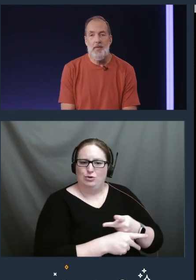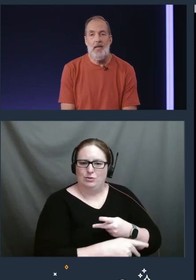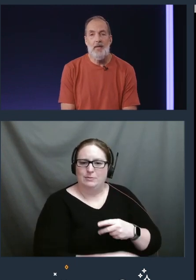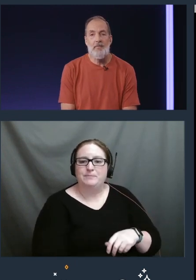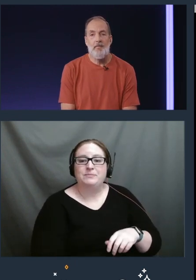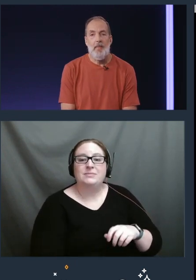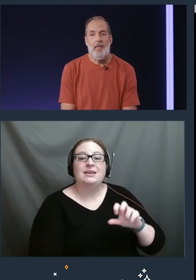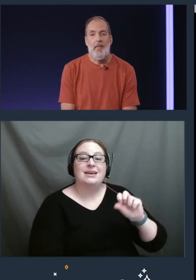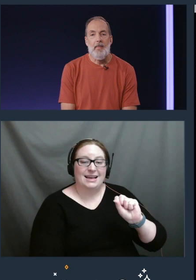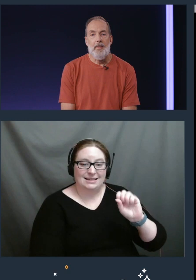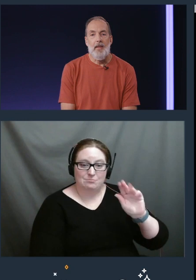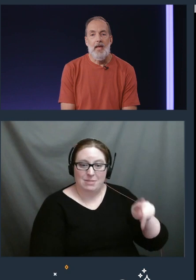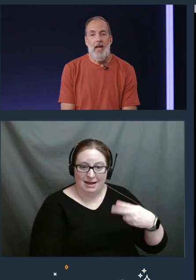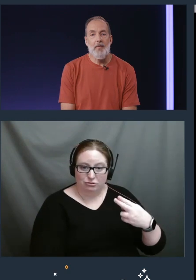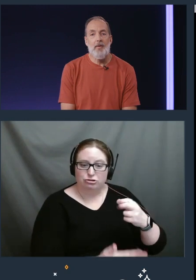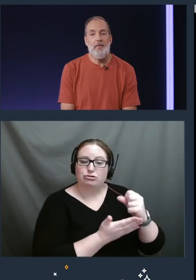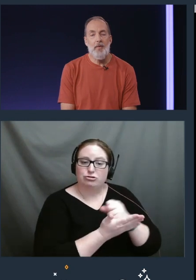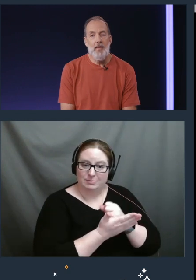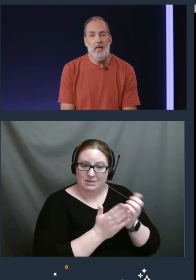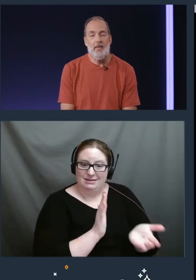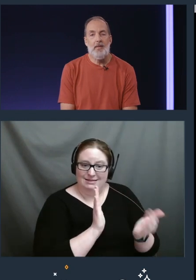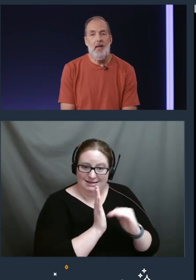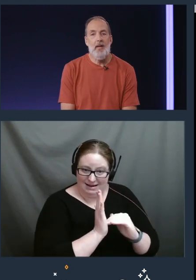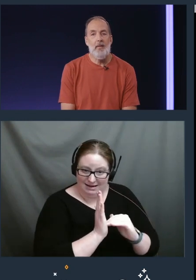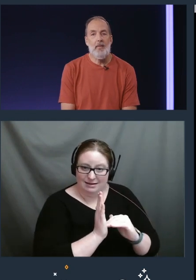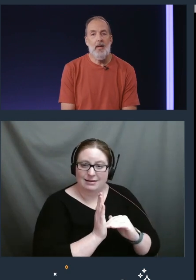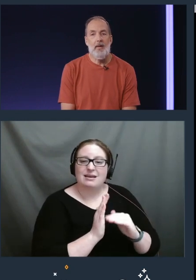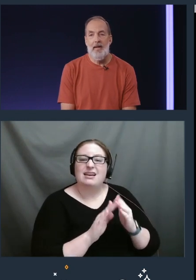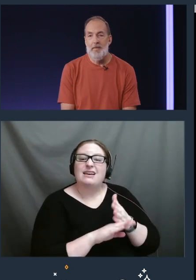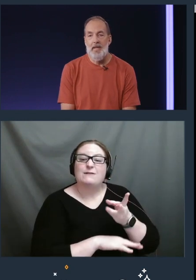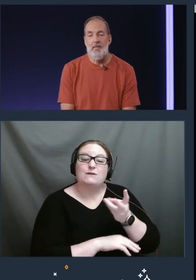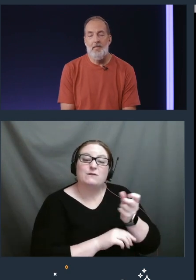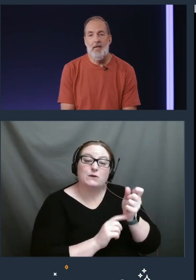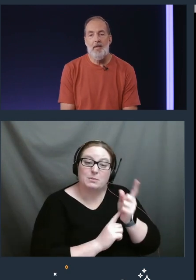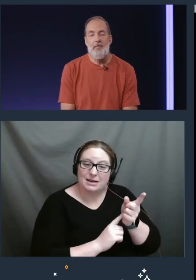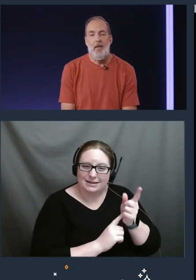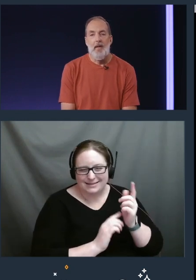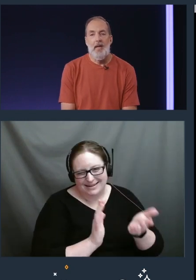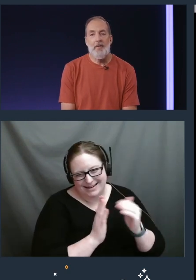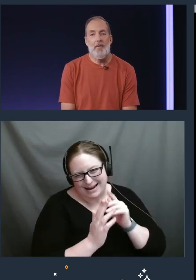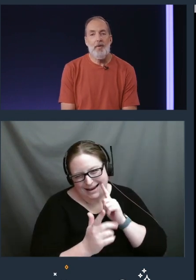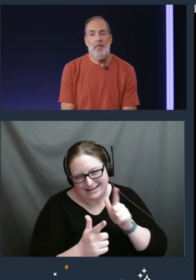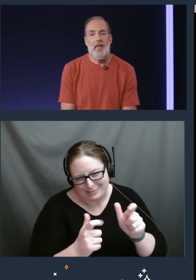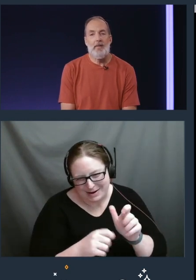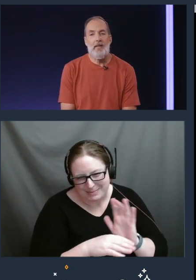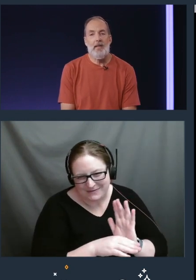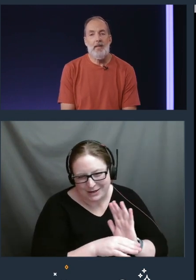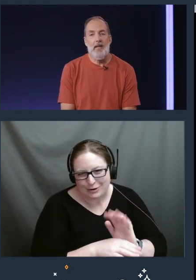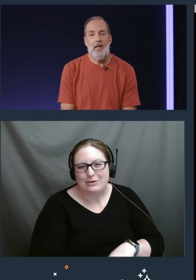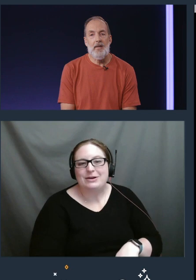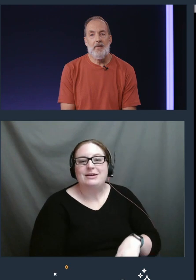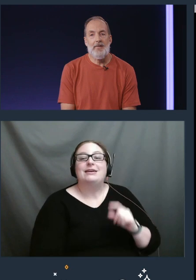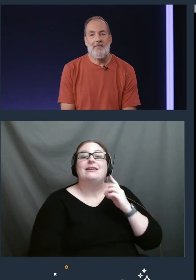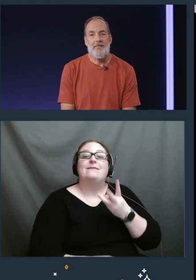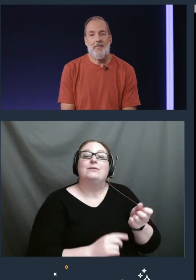sbatch script again. And after a few minutes, I speed up the video. And after a few minutes,